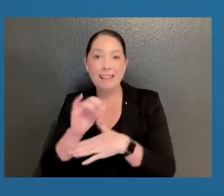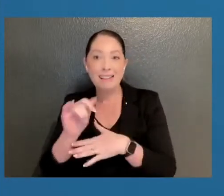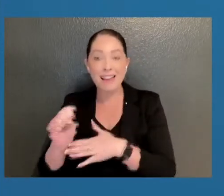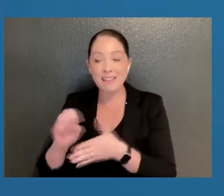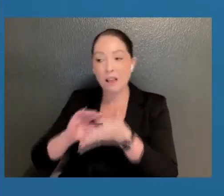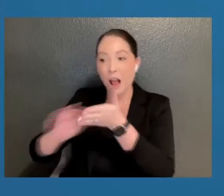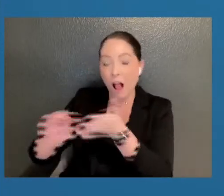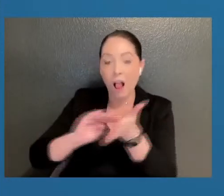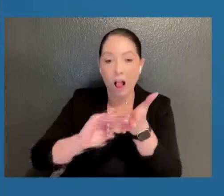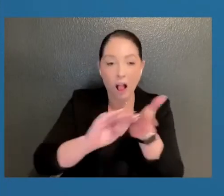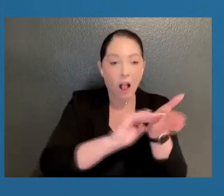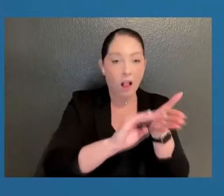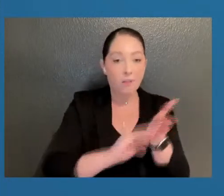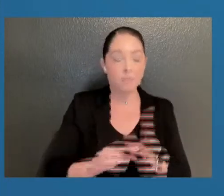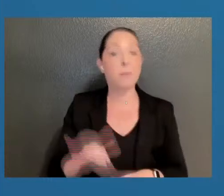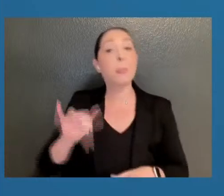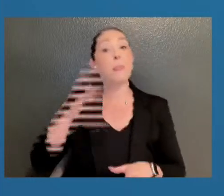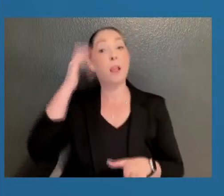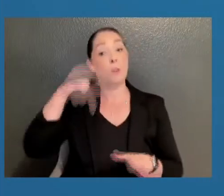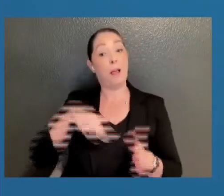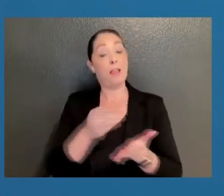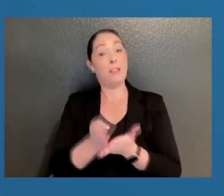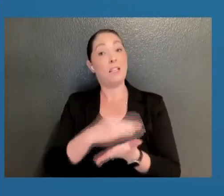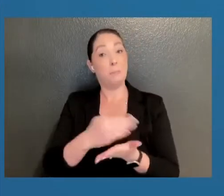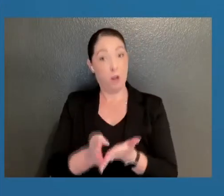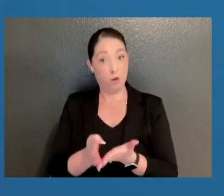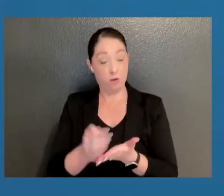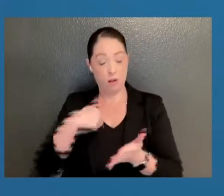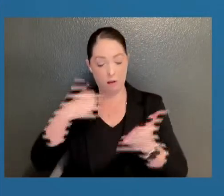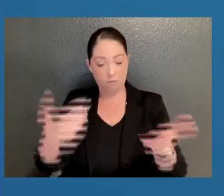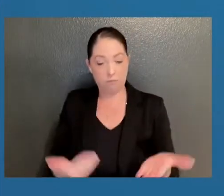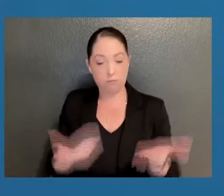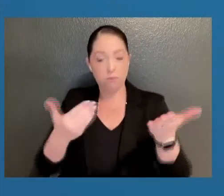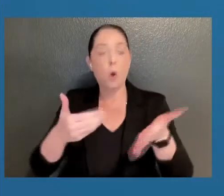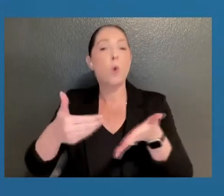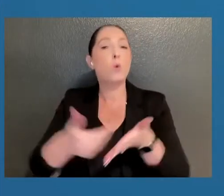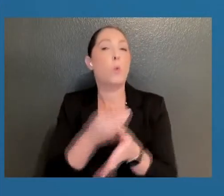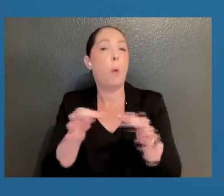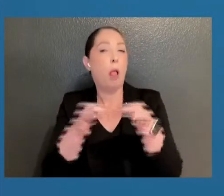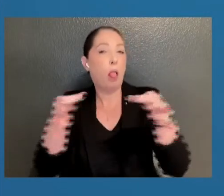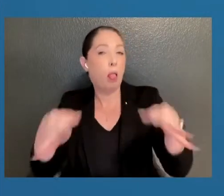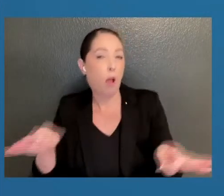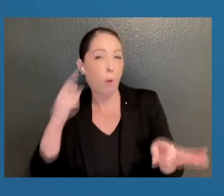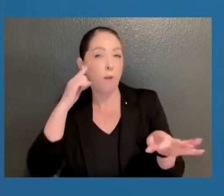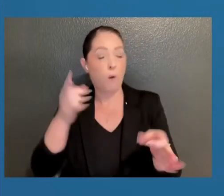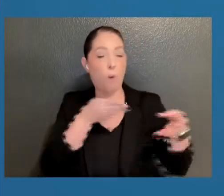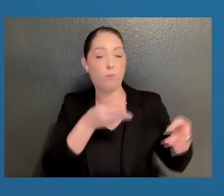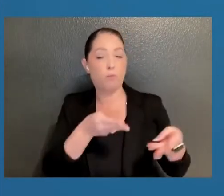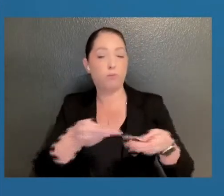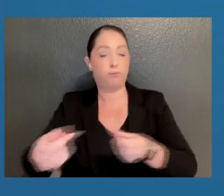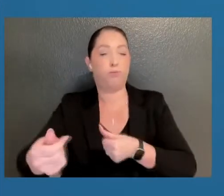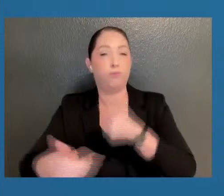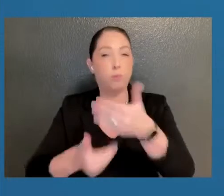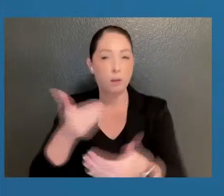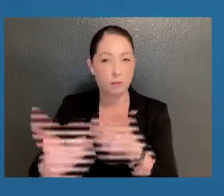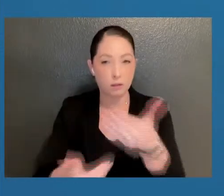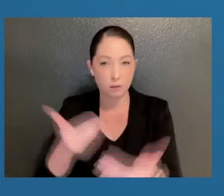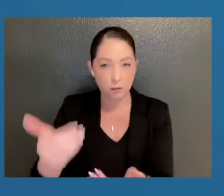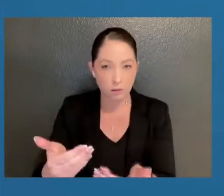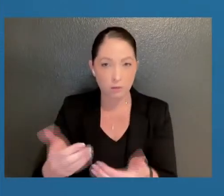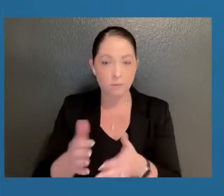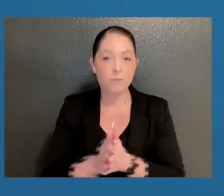I proposed in my budget this year new language to streamline the process, keeping the just